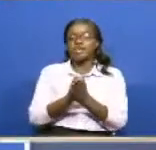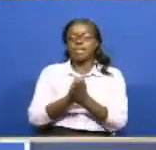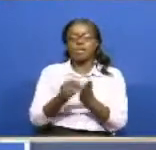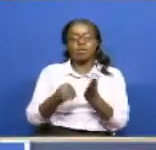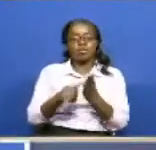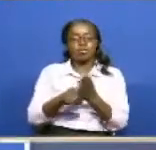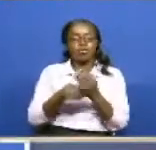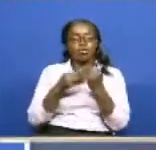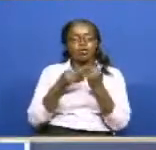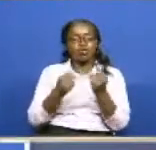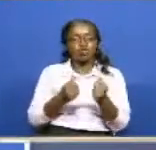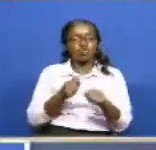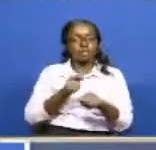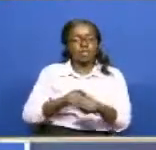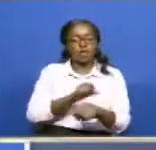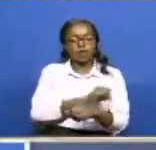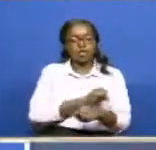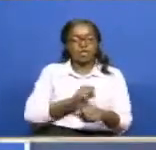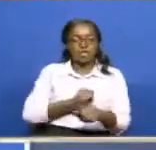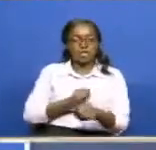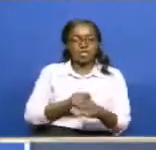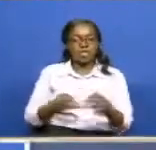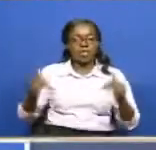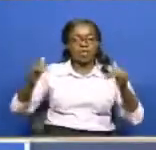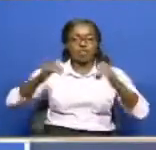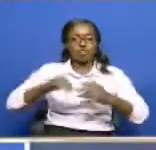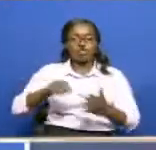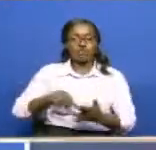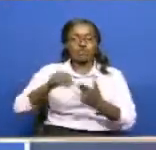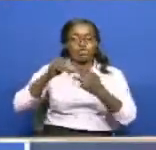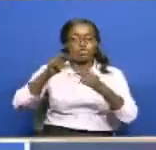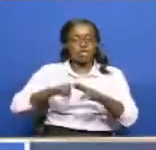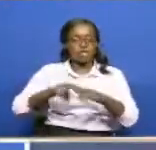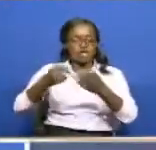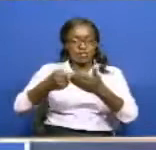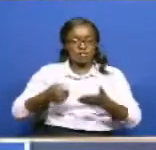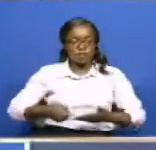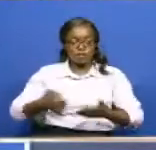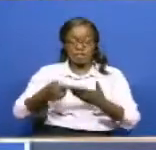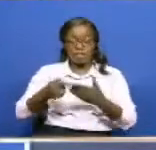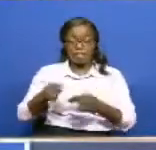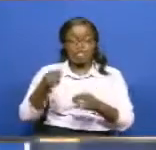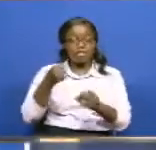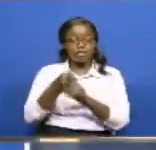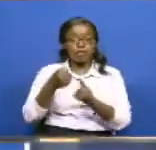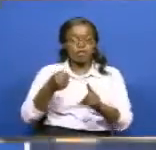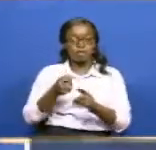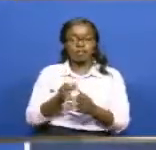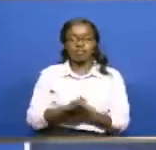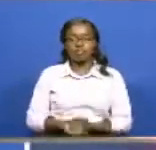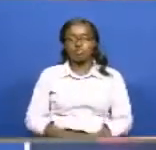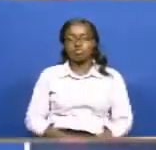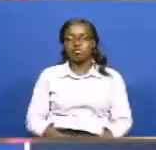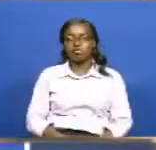be unlocked when Senate convenes a special sitting to discuss the impasse.